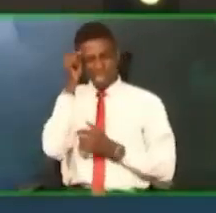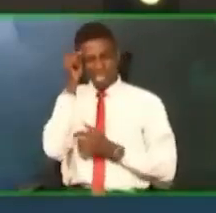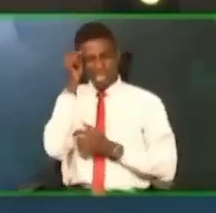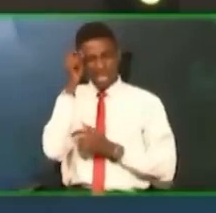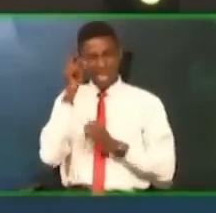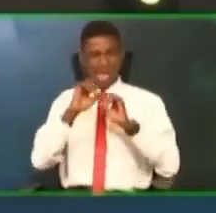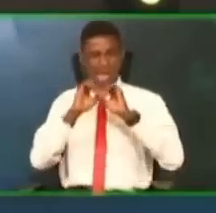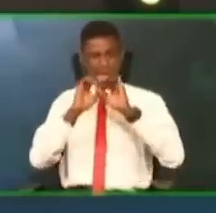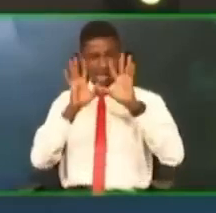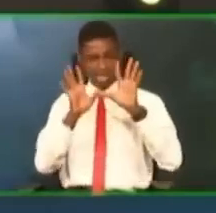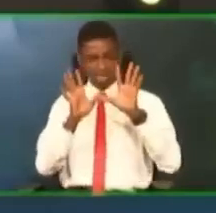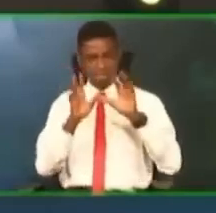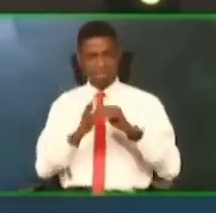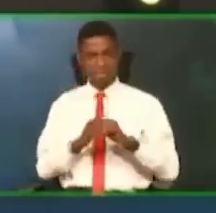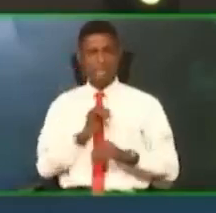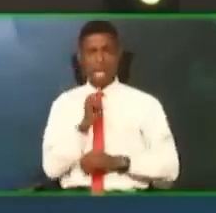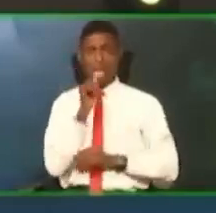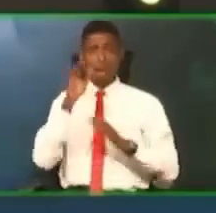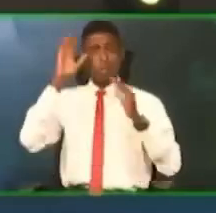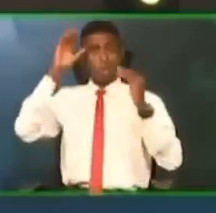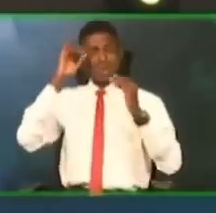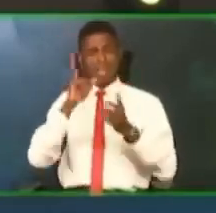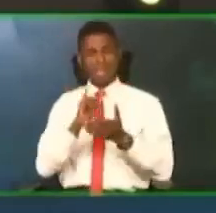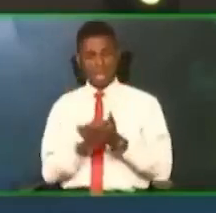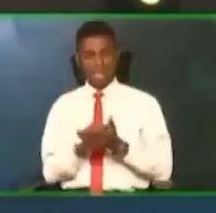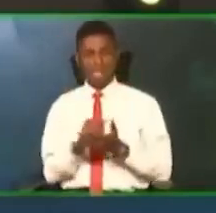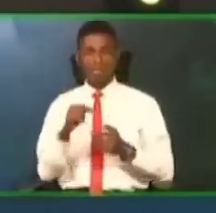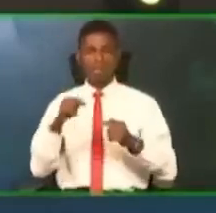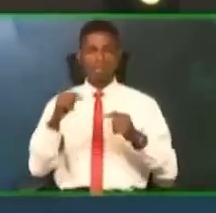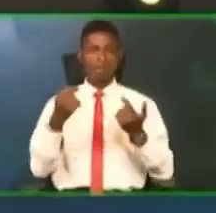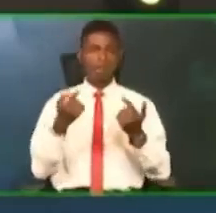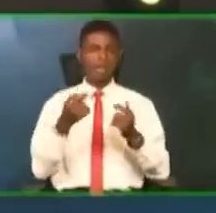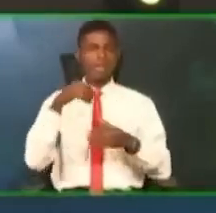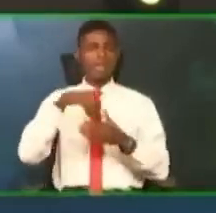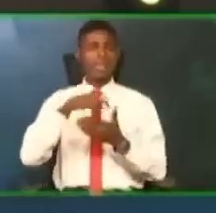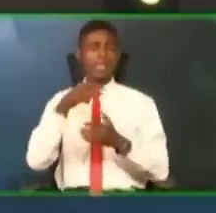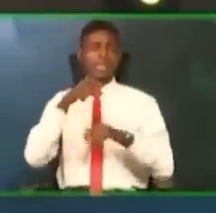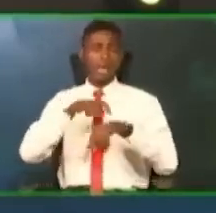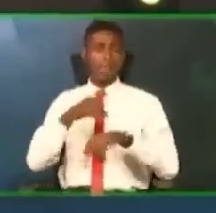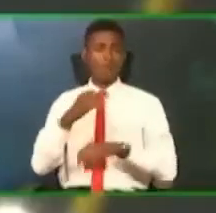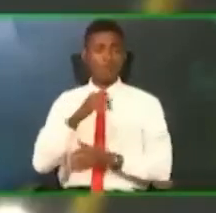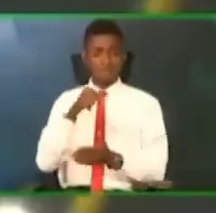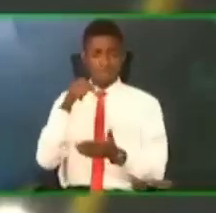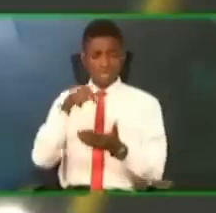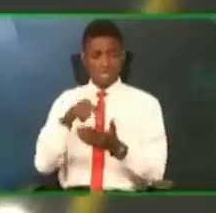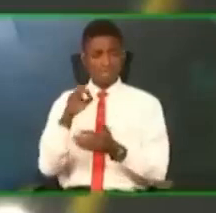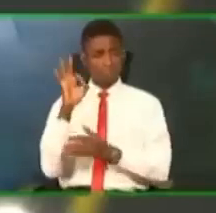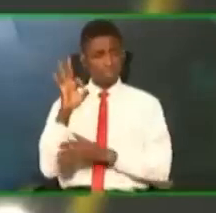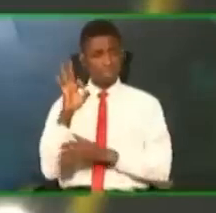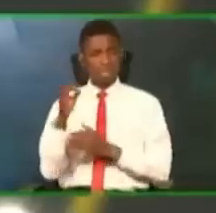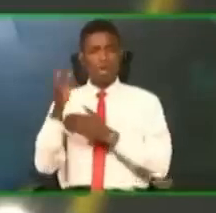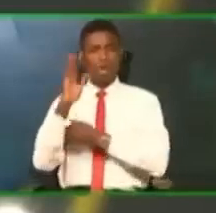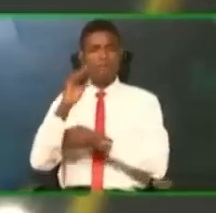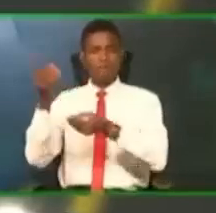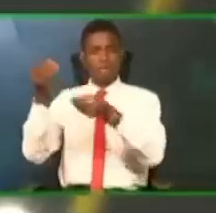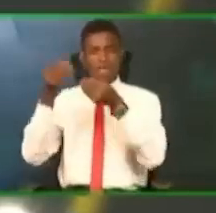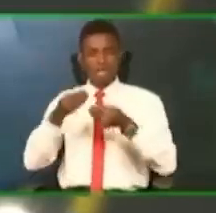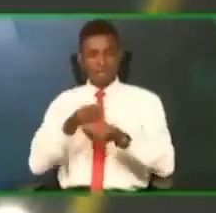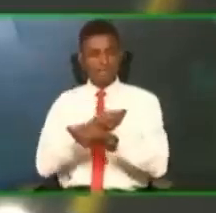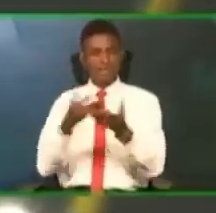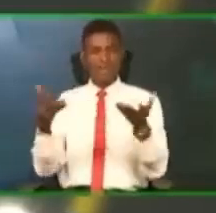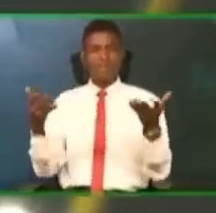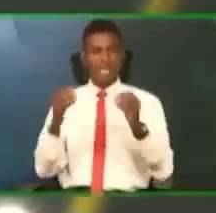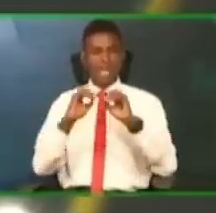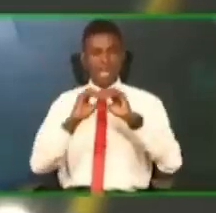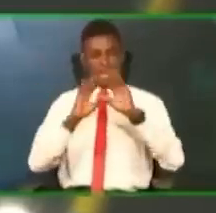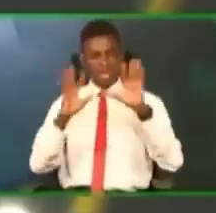And so I'm hoping that within the times that we'll have to share, that God will grant us clarity and understanding as to the